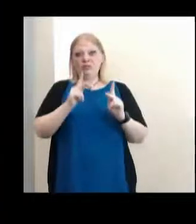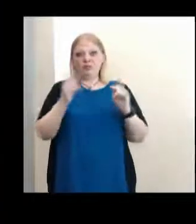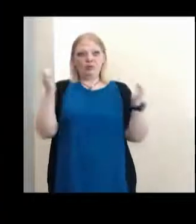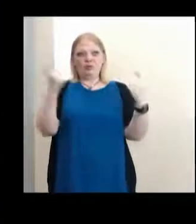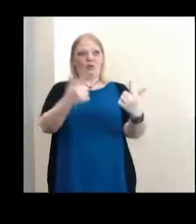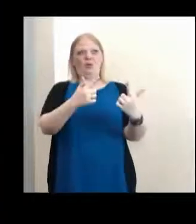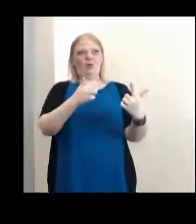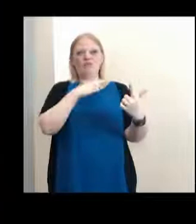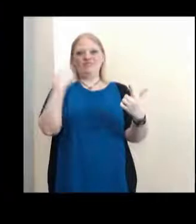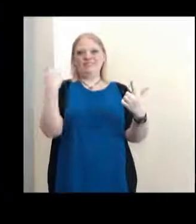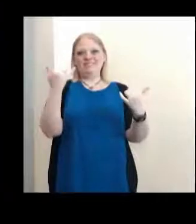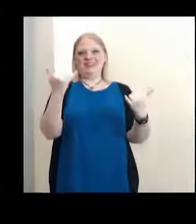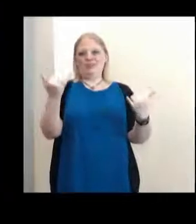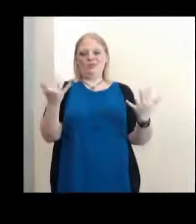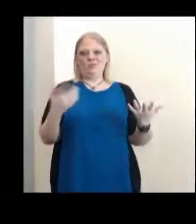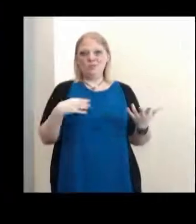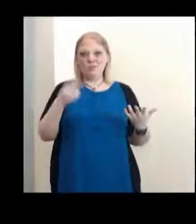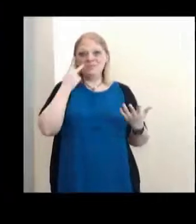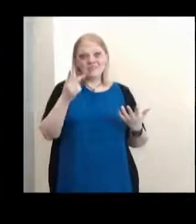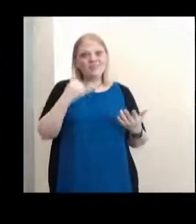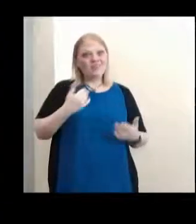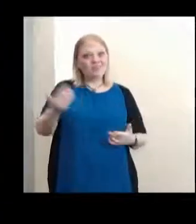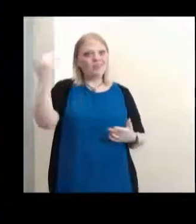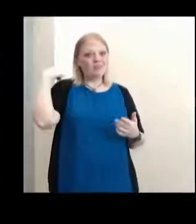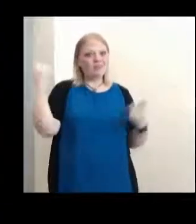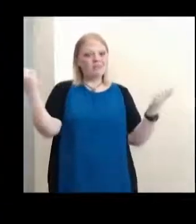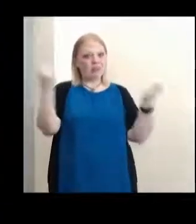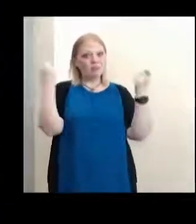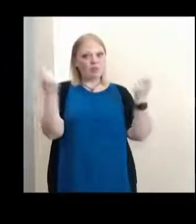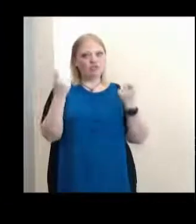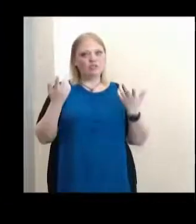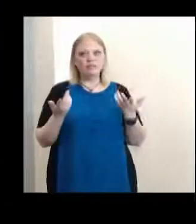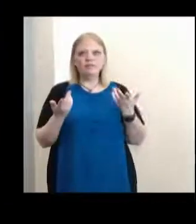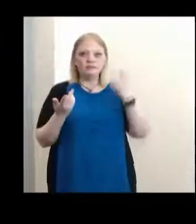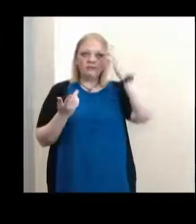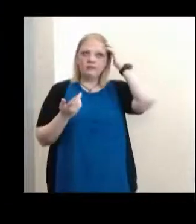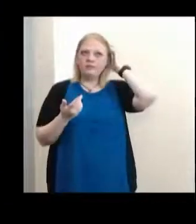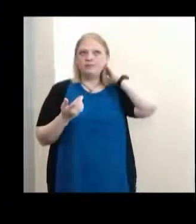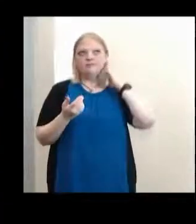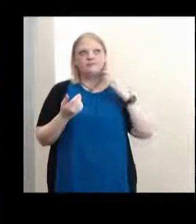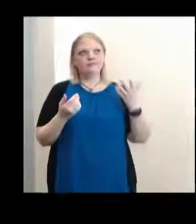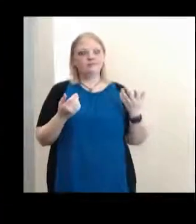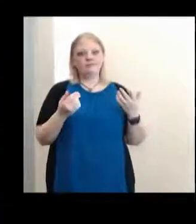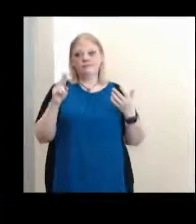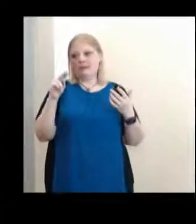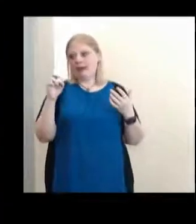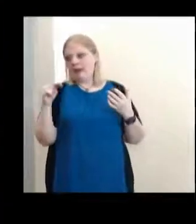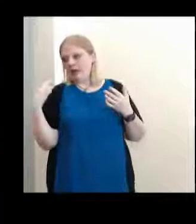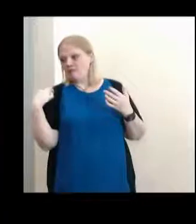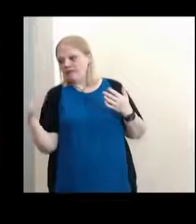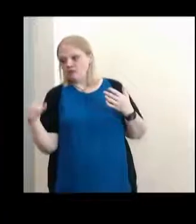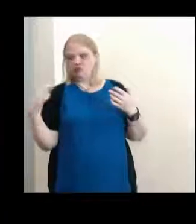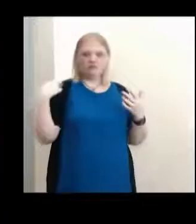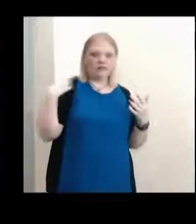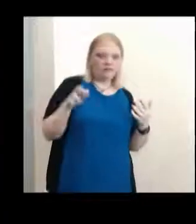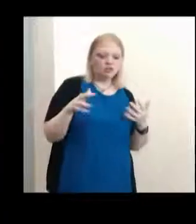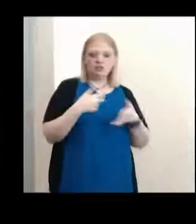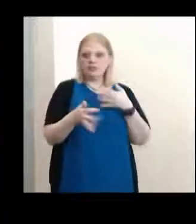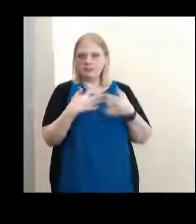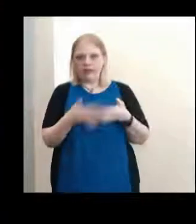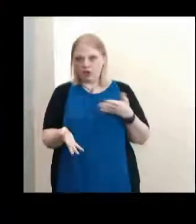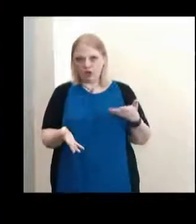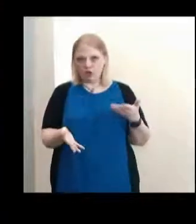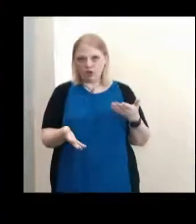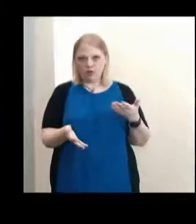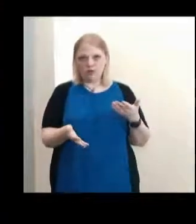at risk. We've seen it with prior celebrations, whether it's non-religious or religious celebrations. So